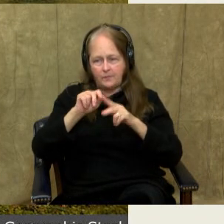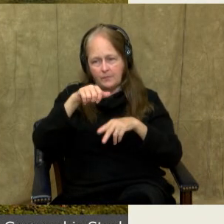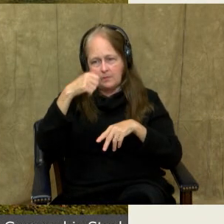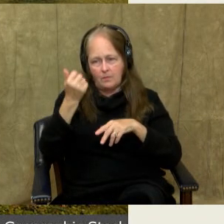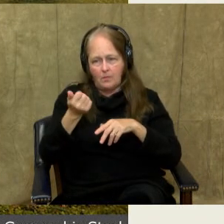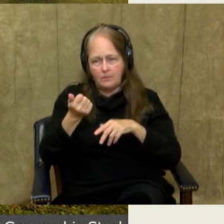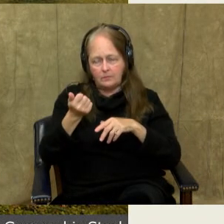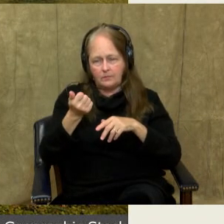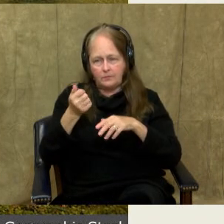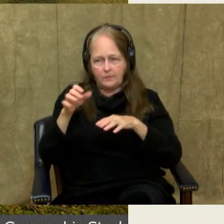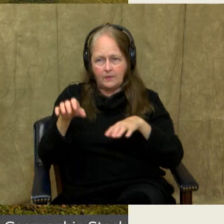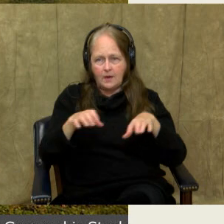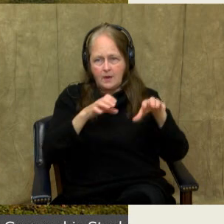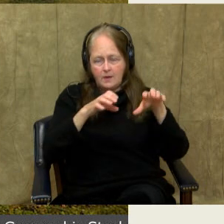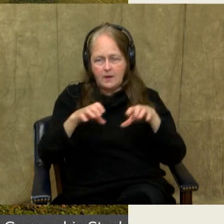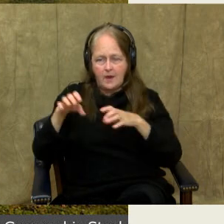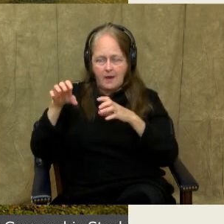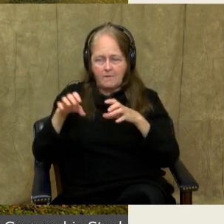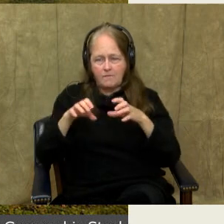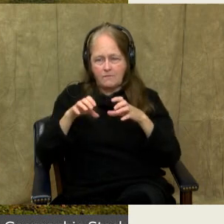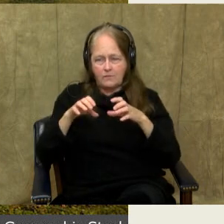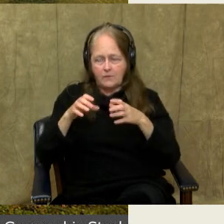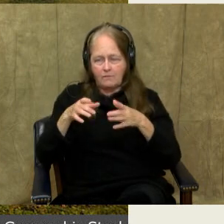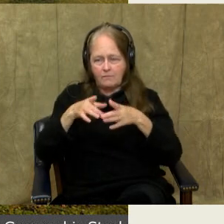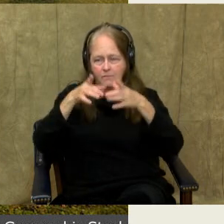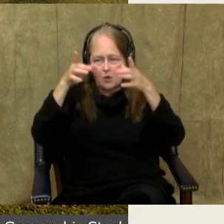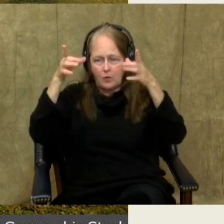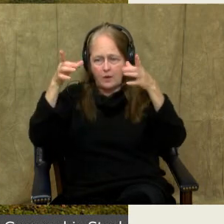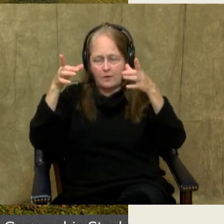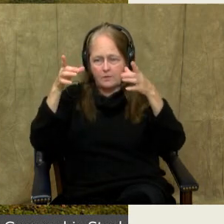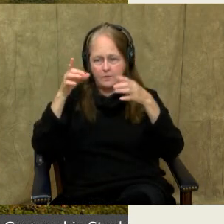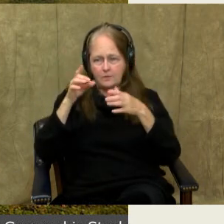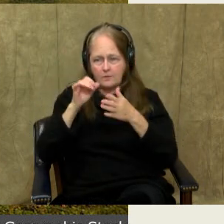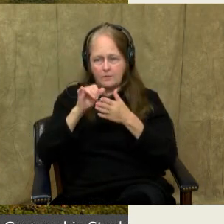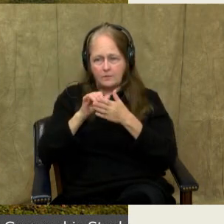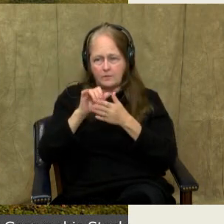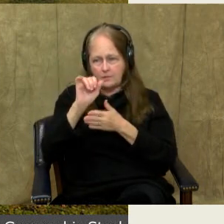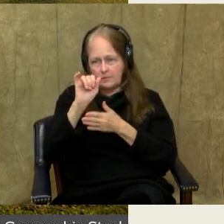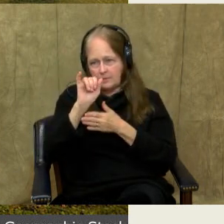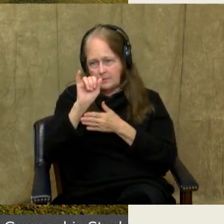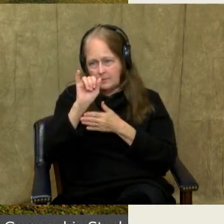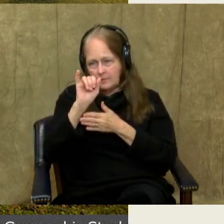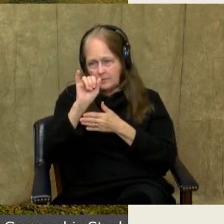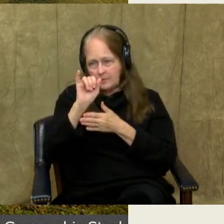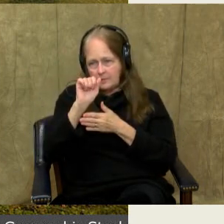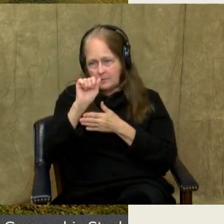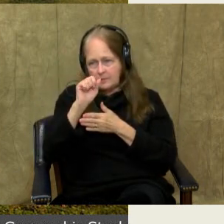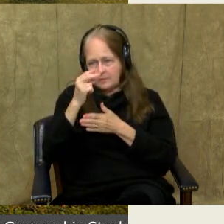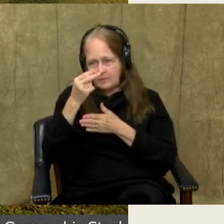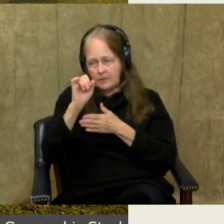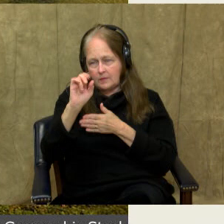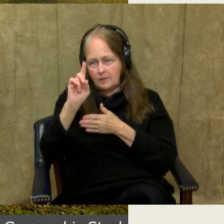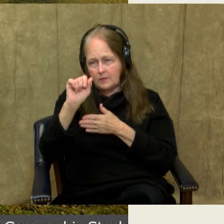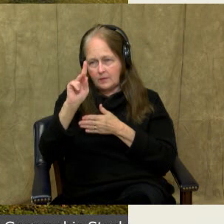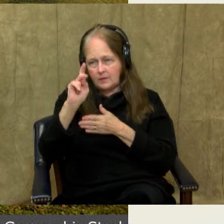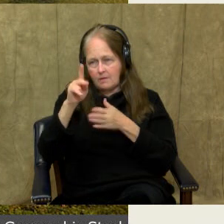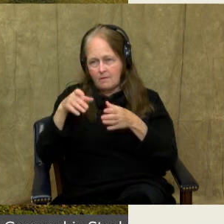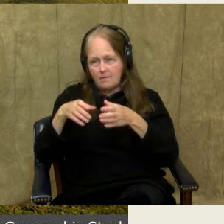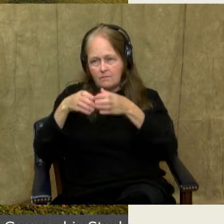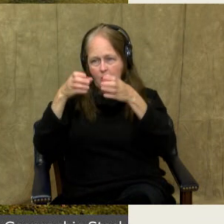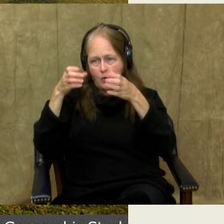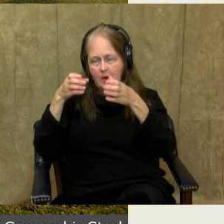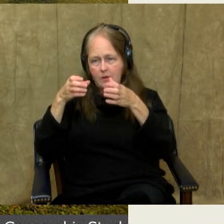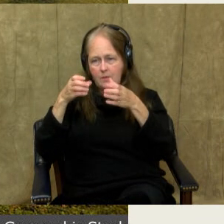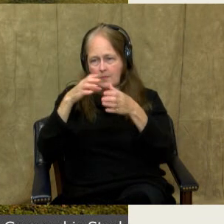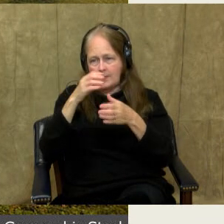other active mountains, active volcanoes in Japan, the Asahi Daki, which is on the island of Kyoto. It's an